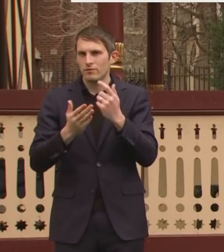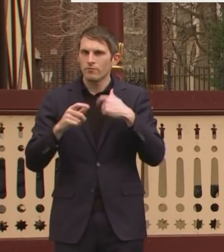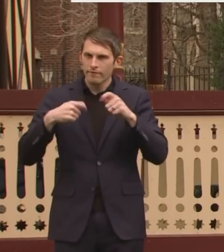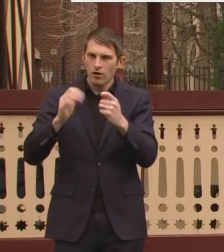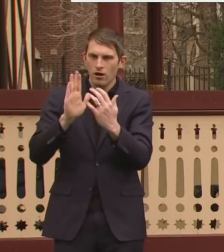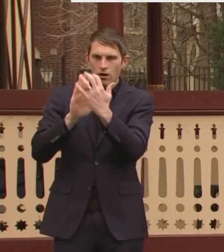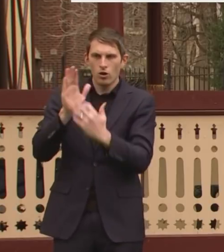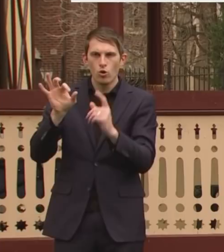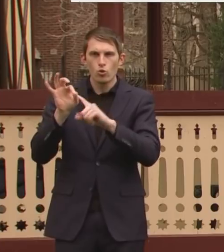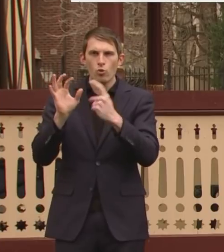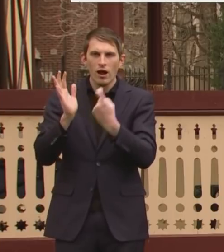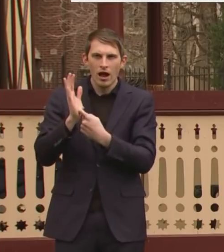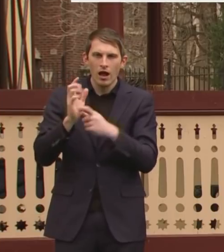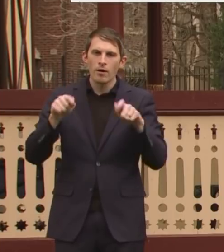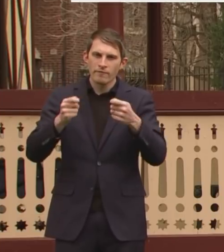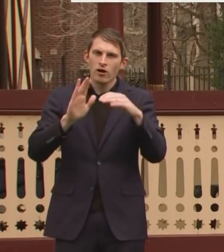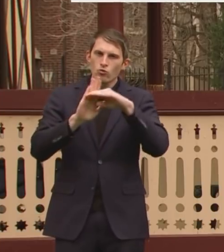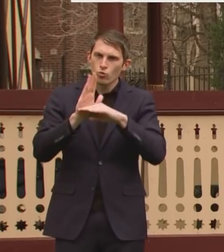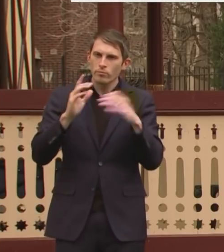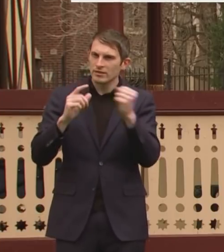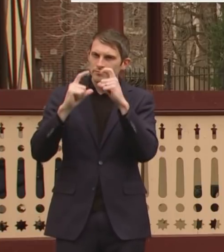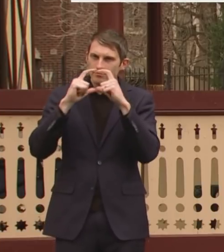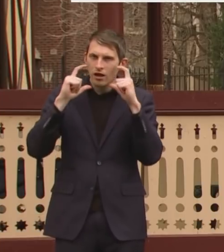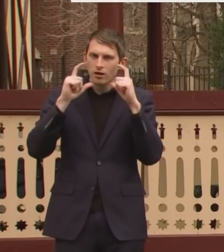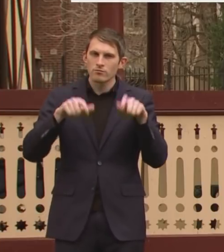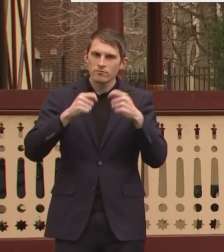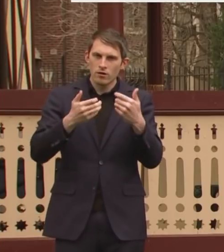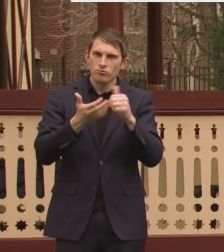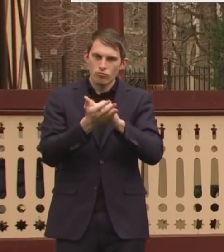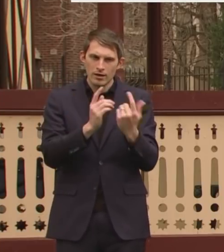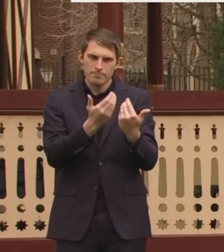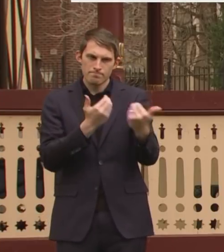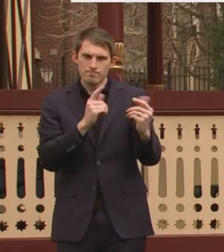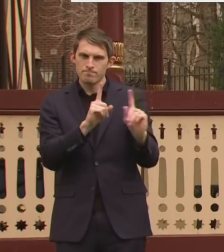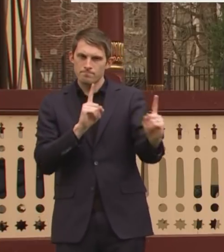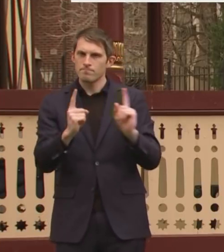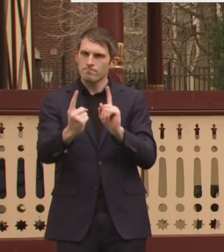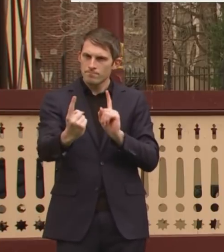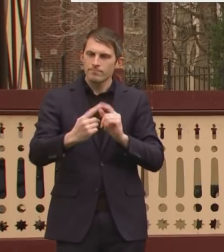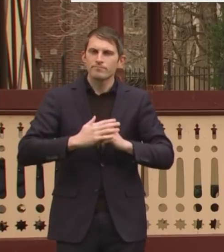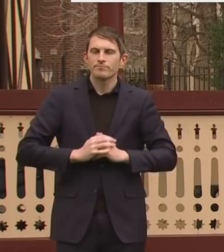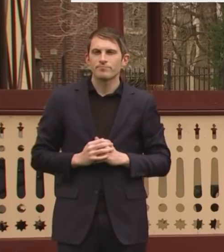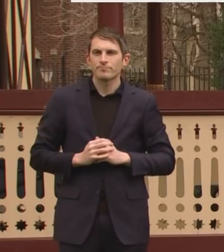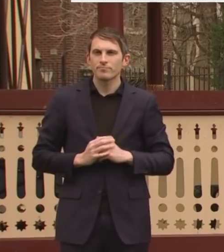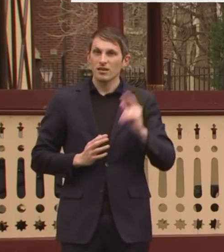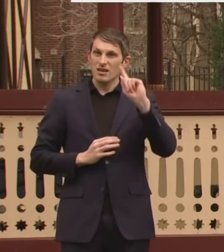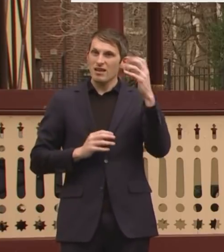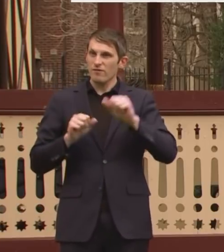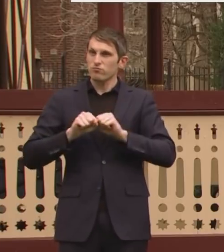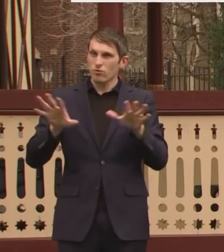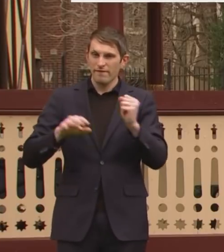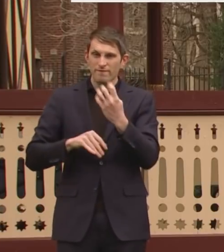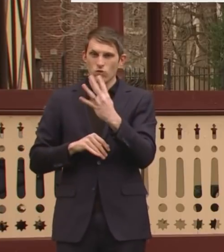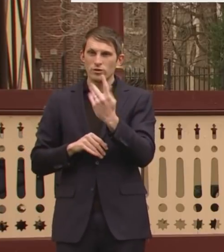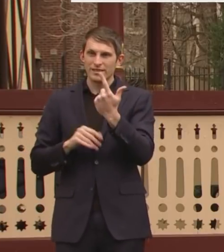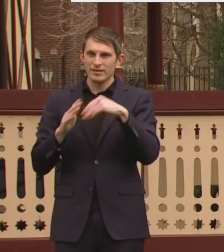wearing a mask and for appropriate social distancing. With respect to outbreaks active at the moment, there are 47 cases linked to Casa